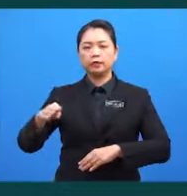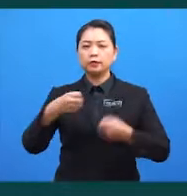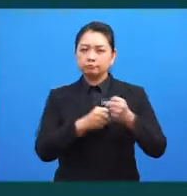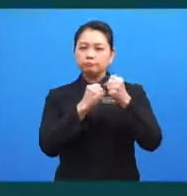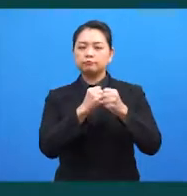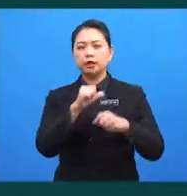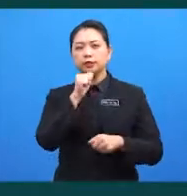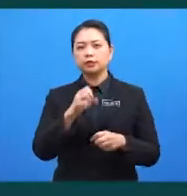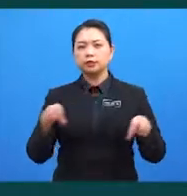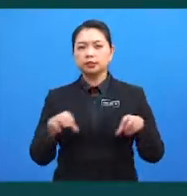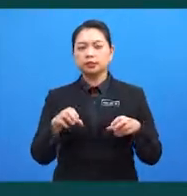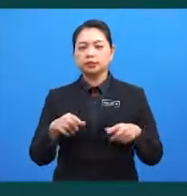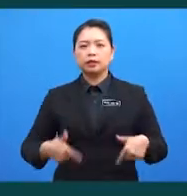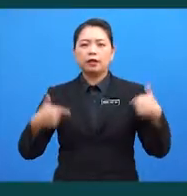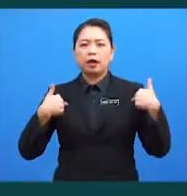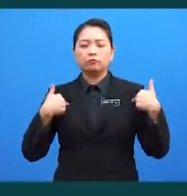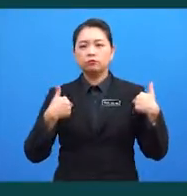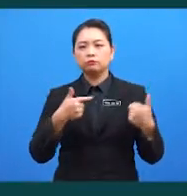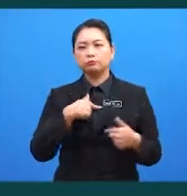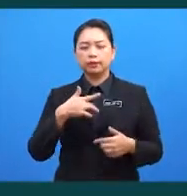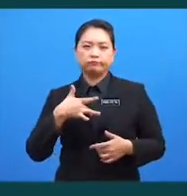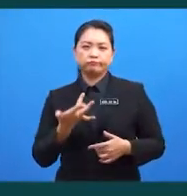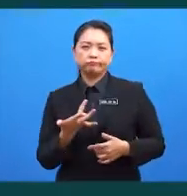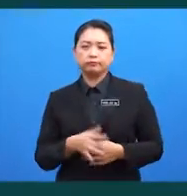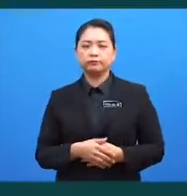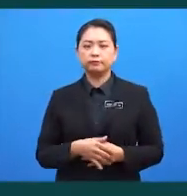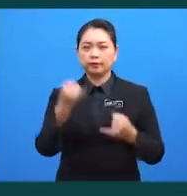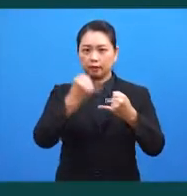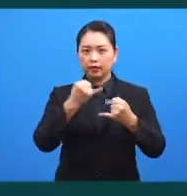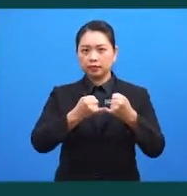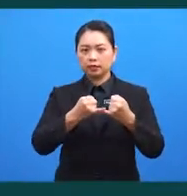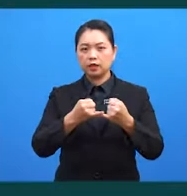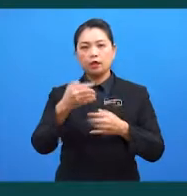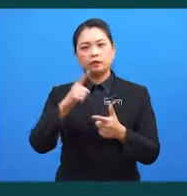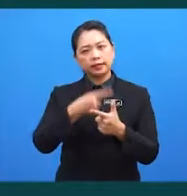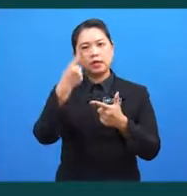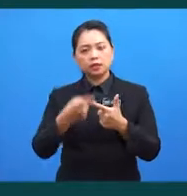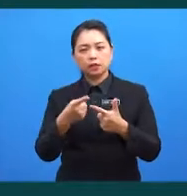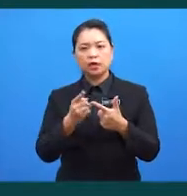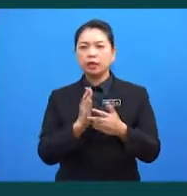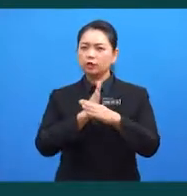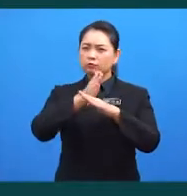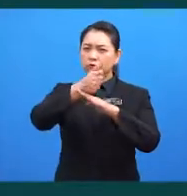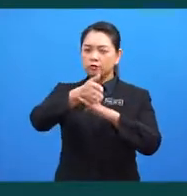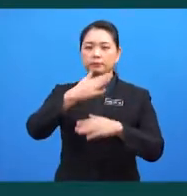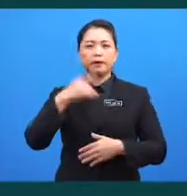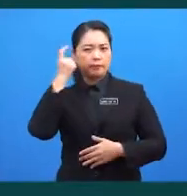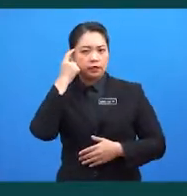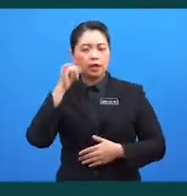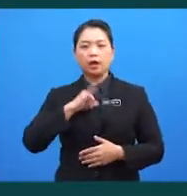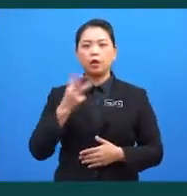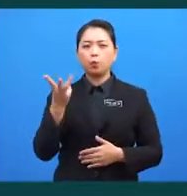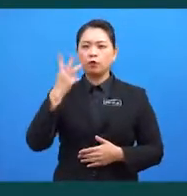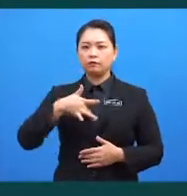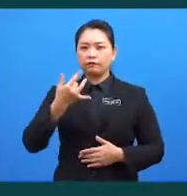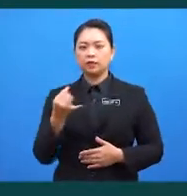really live up to my expectations. And last sentence: then it crossed my mind that I was